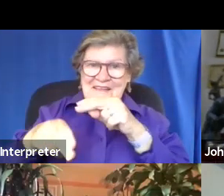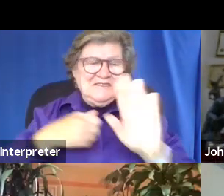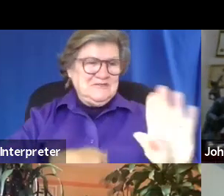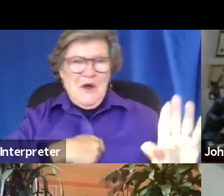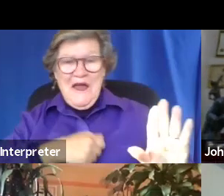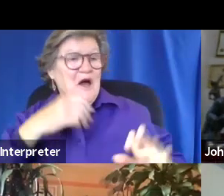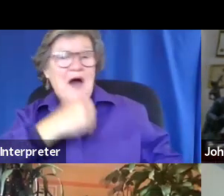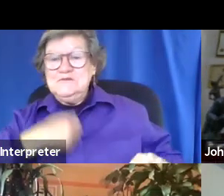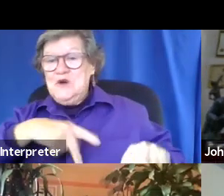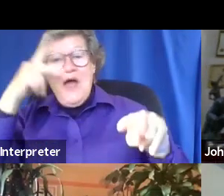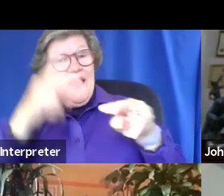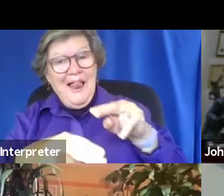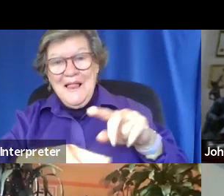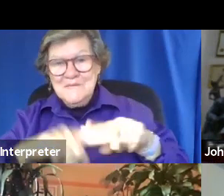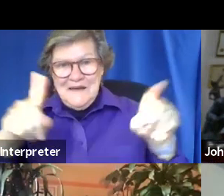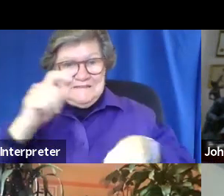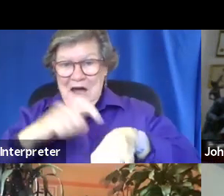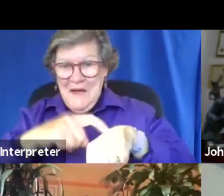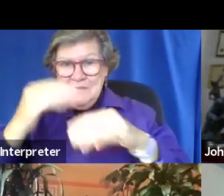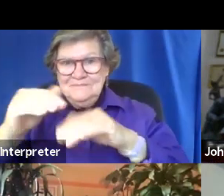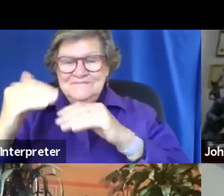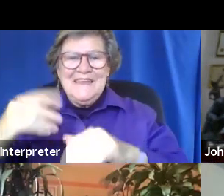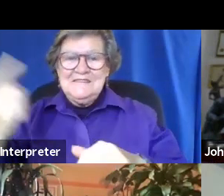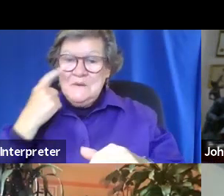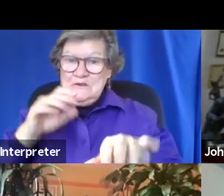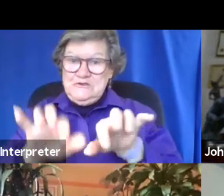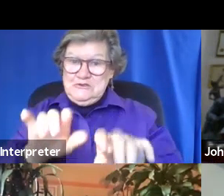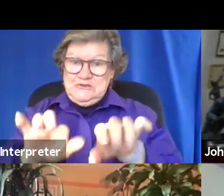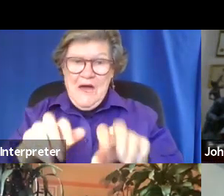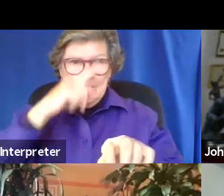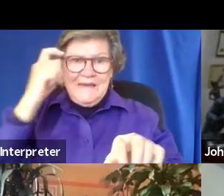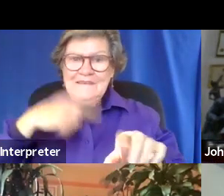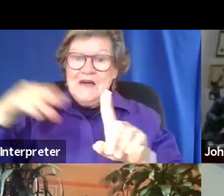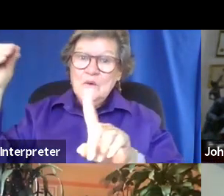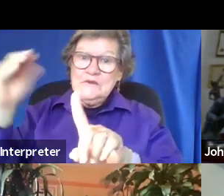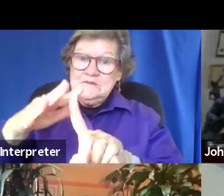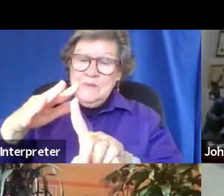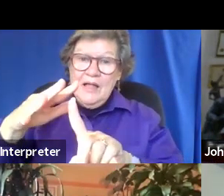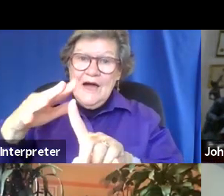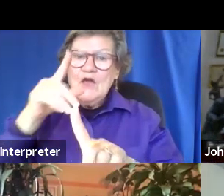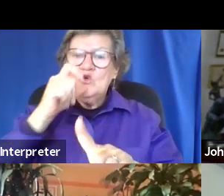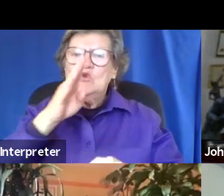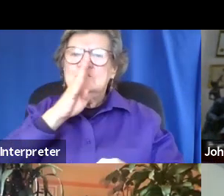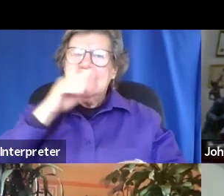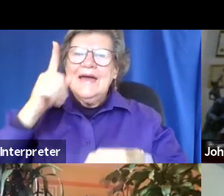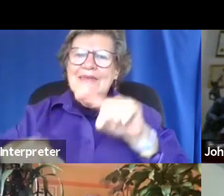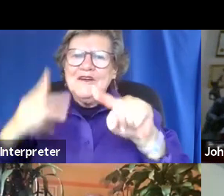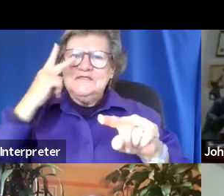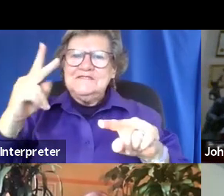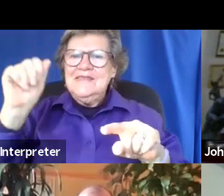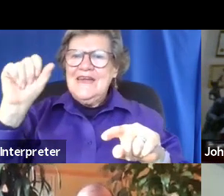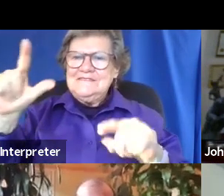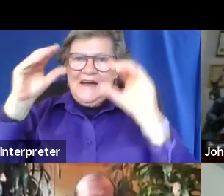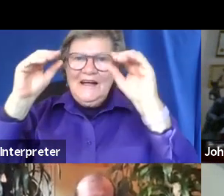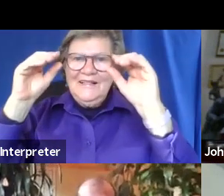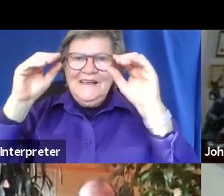I know, sorry to cut you off. And I know someone just chatted and said that because I was spotlighting the who's speaking, they couldn't see the ASL interpreter. So